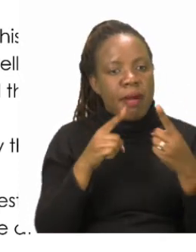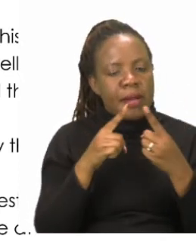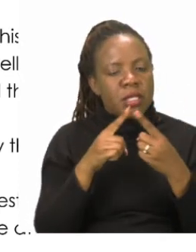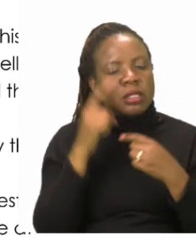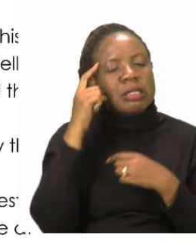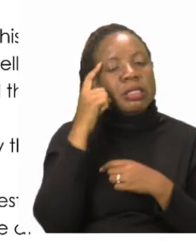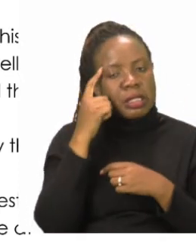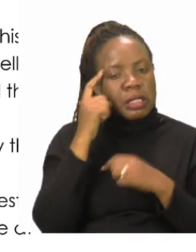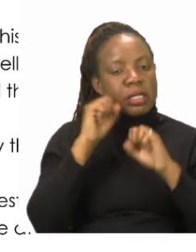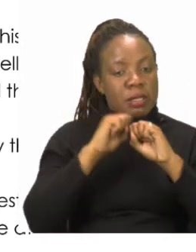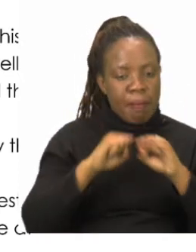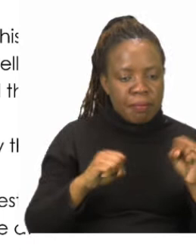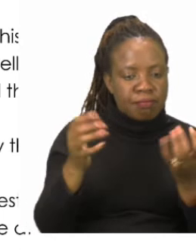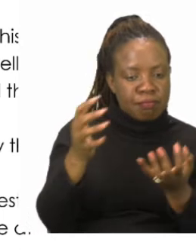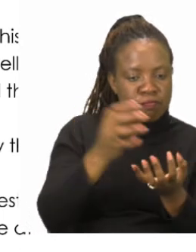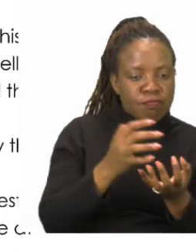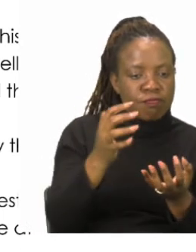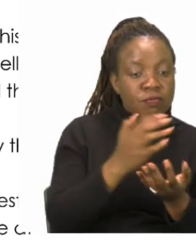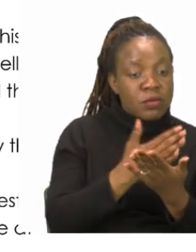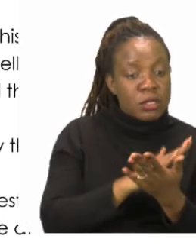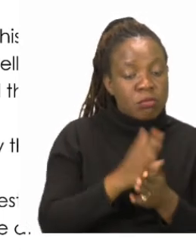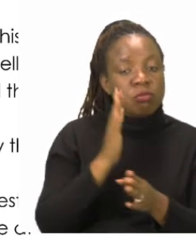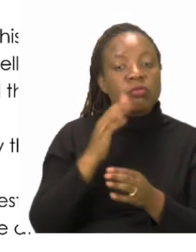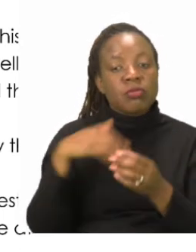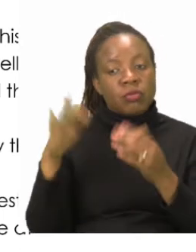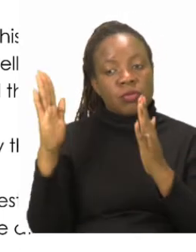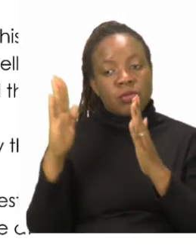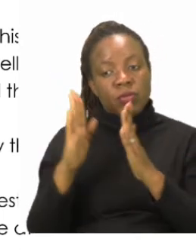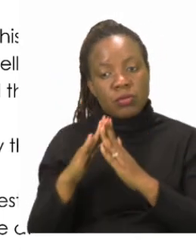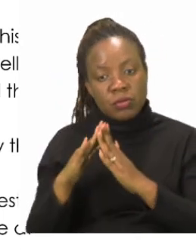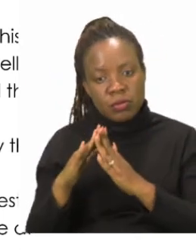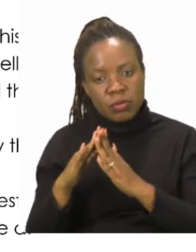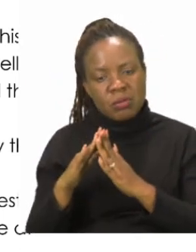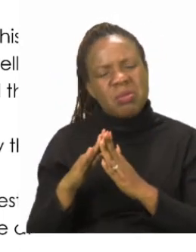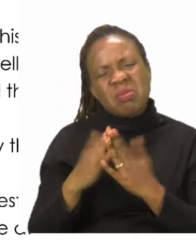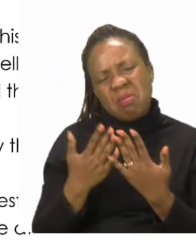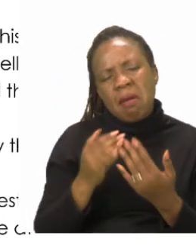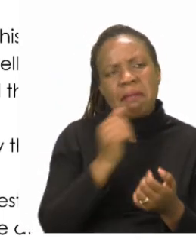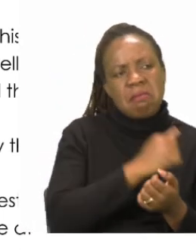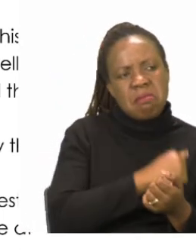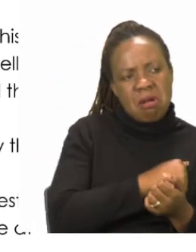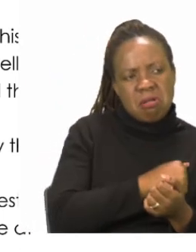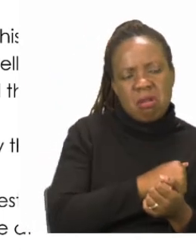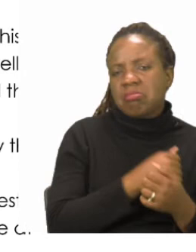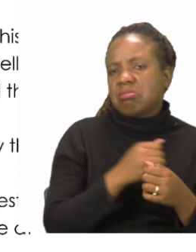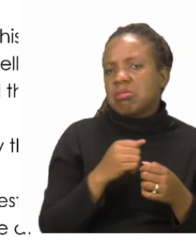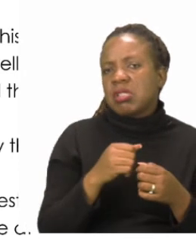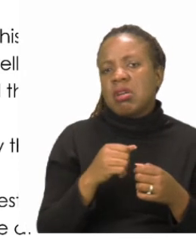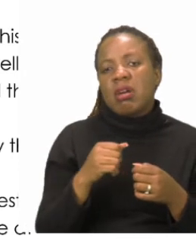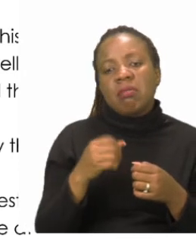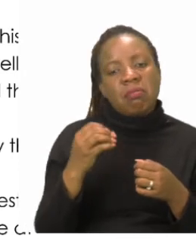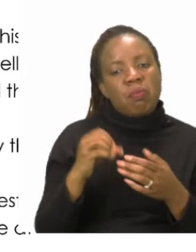so that he and his mother would no longer be poor. Just when Jack was going to leave